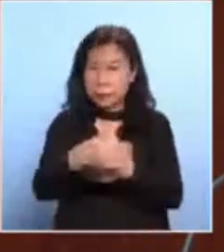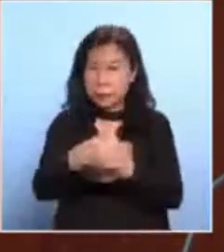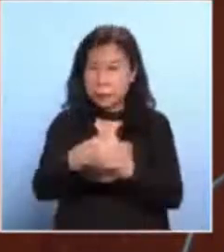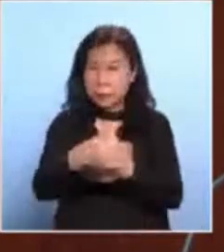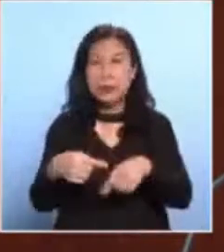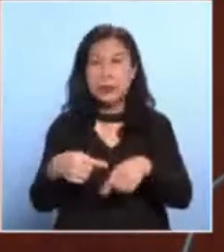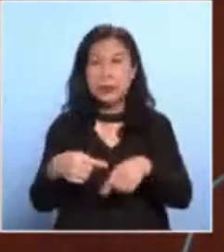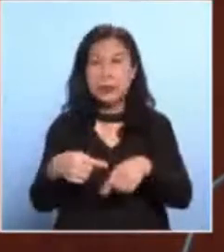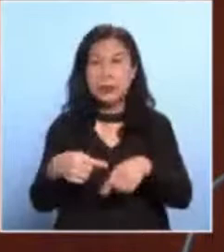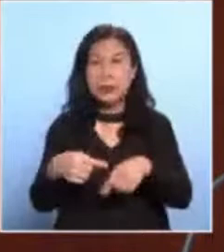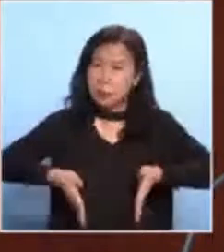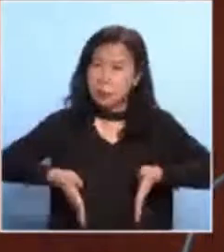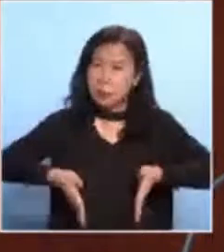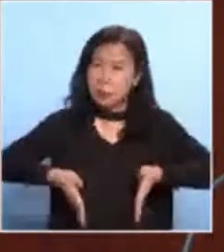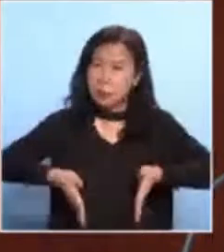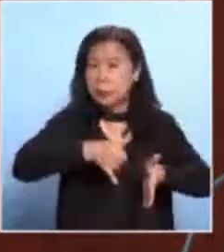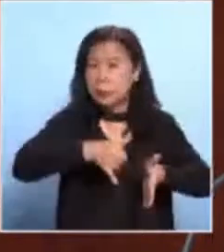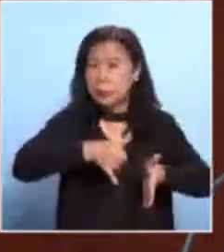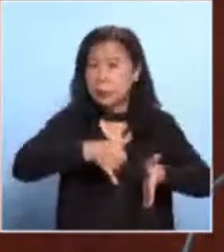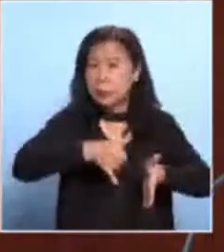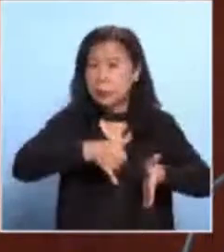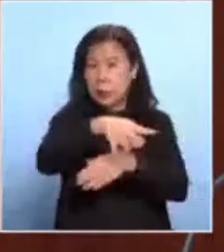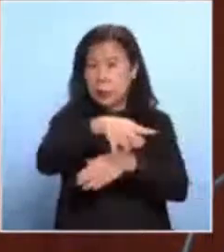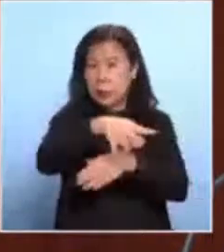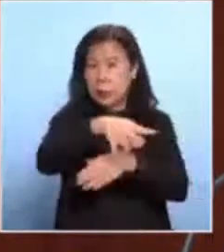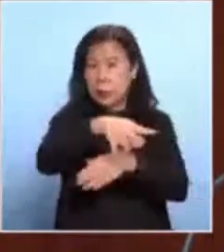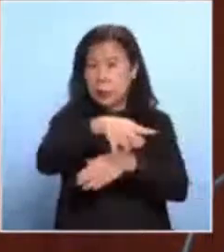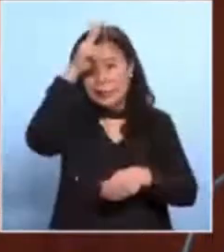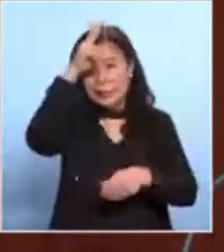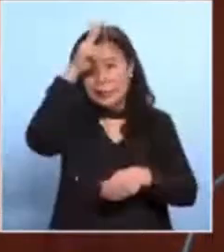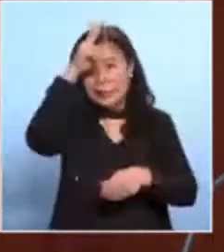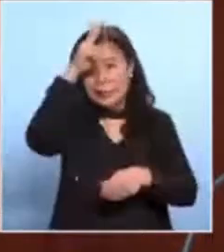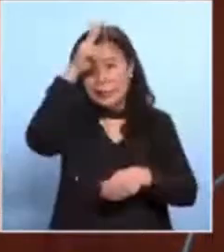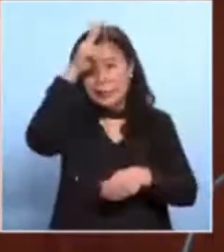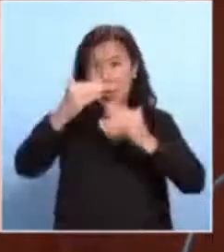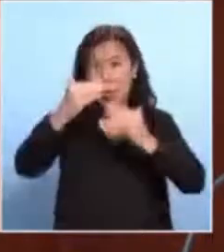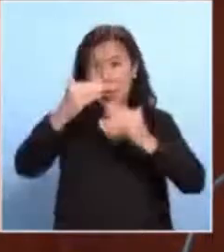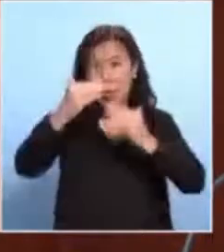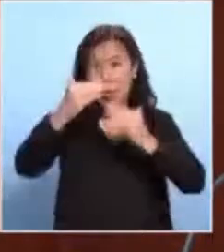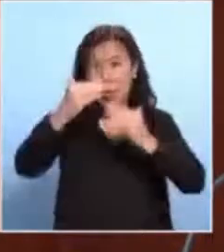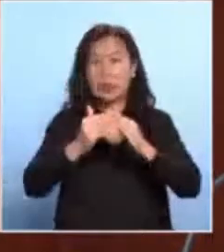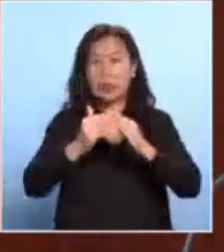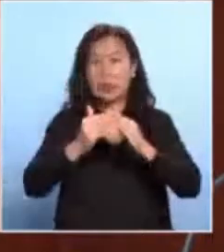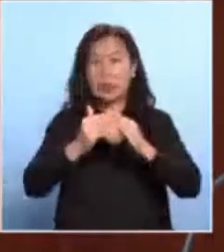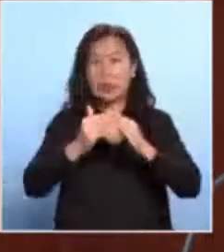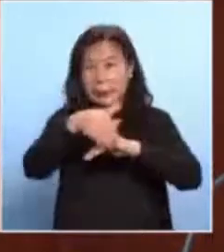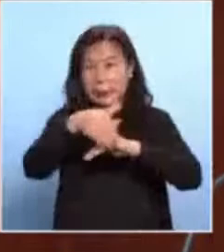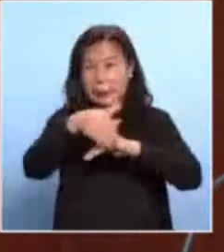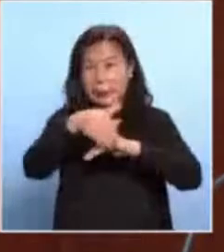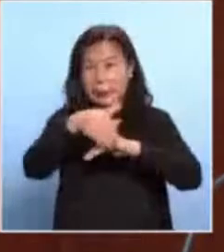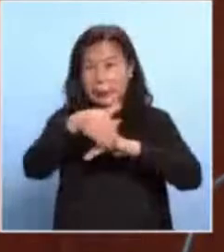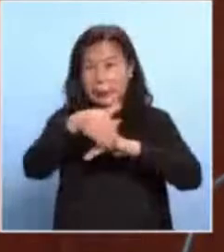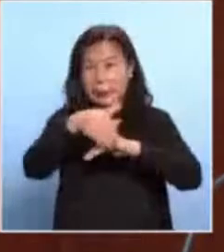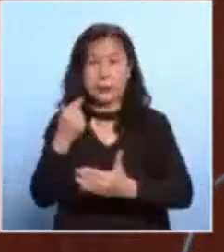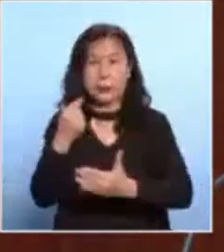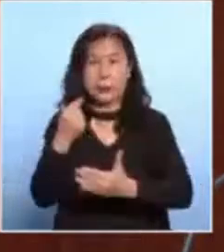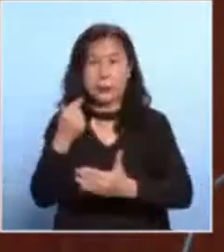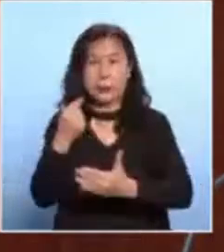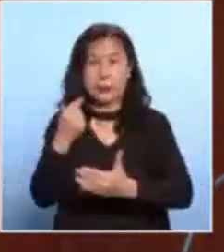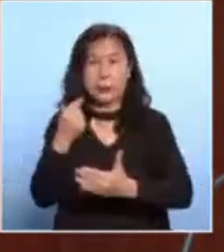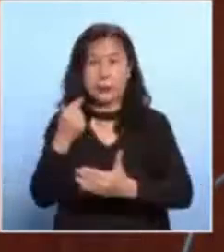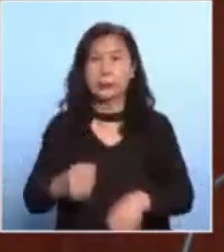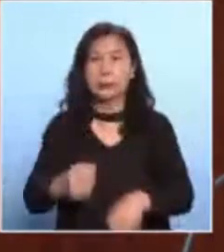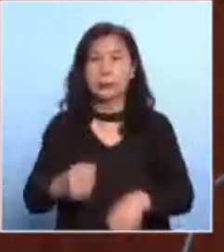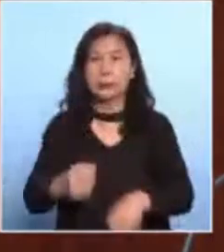is, facilitating mobility, into the building department's building design manual. And 5.